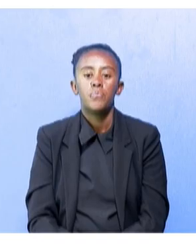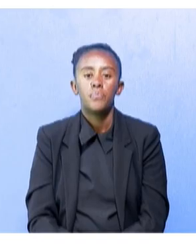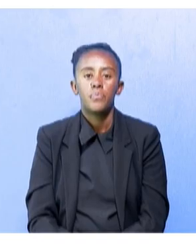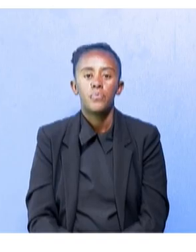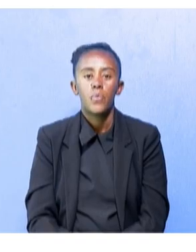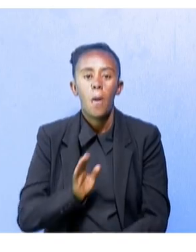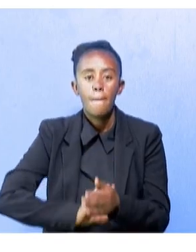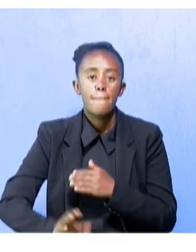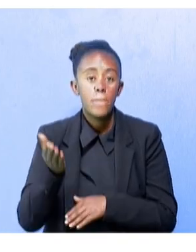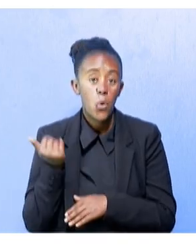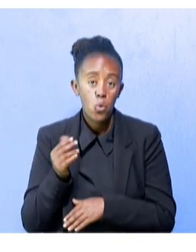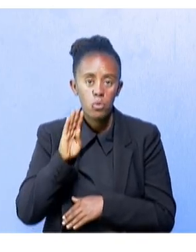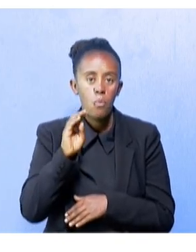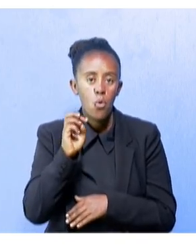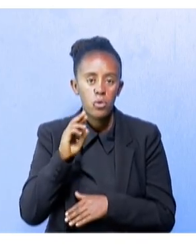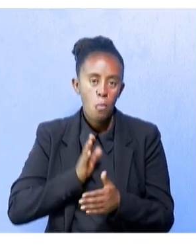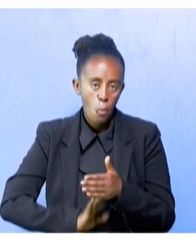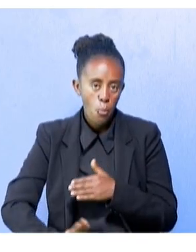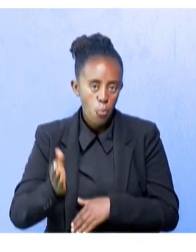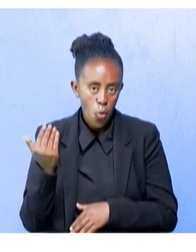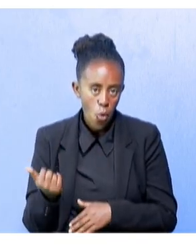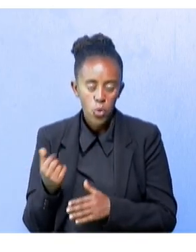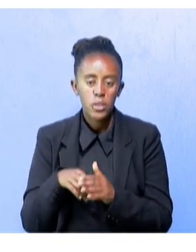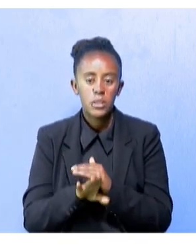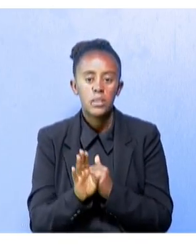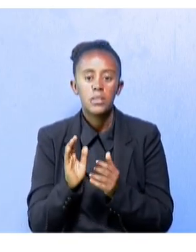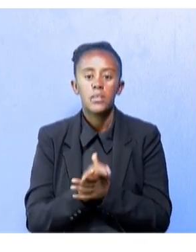on December